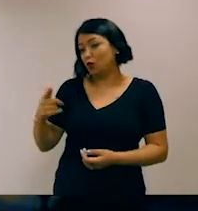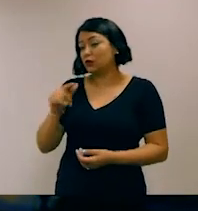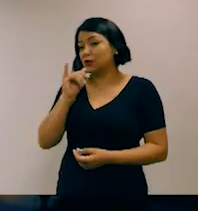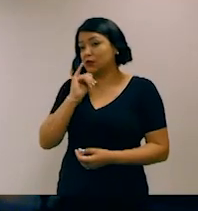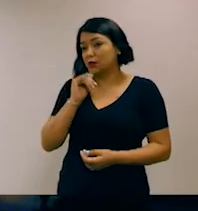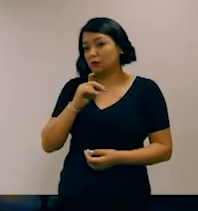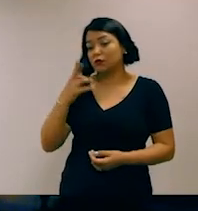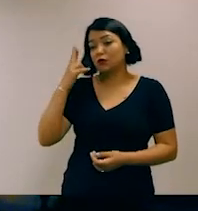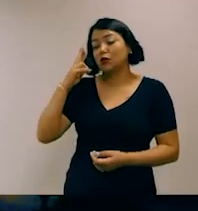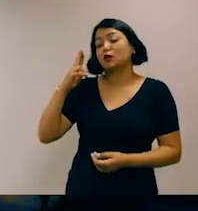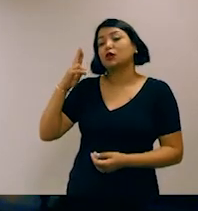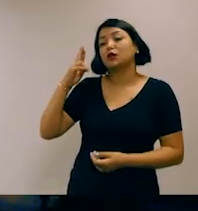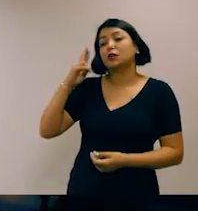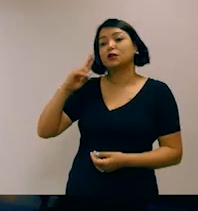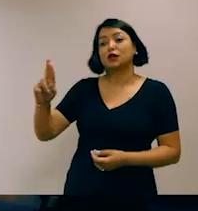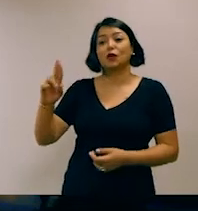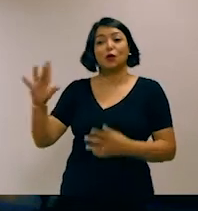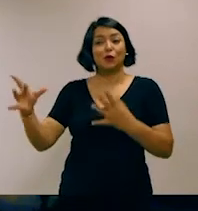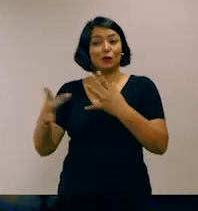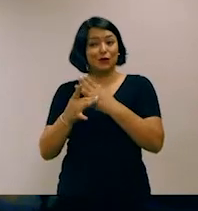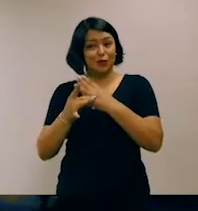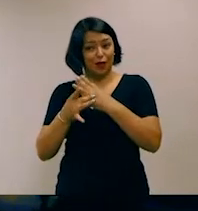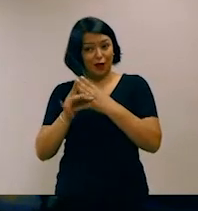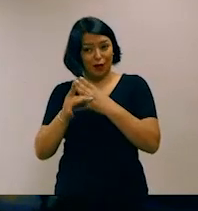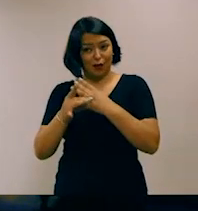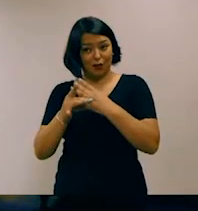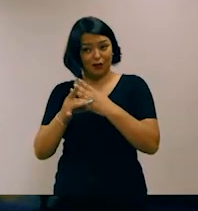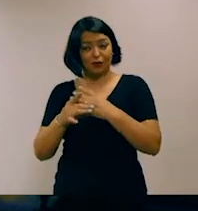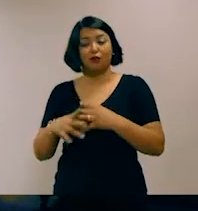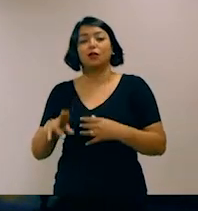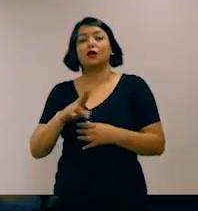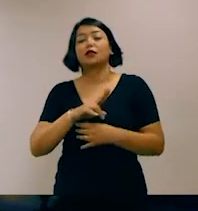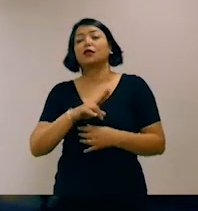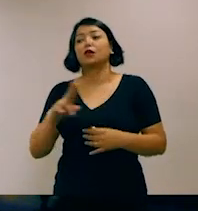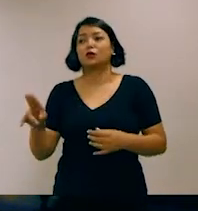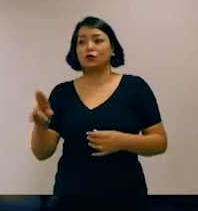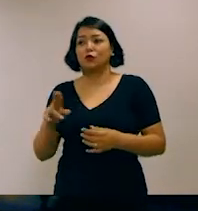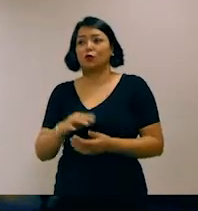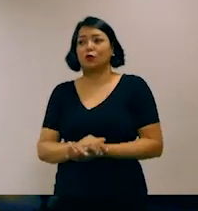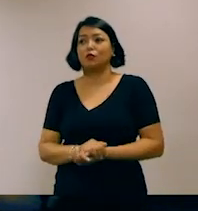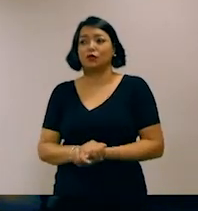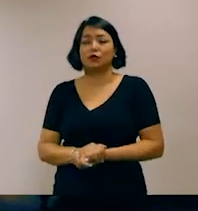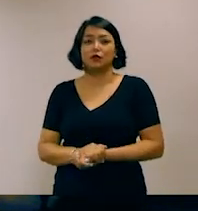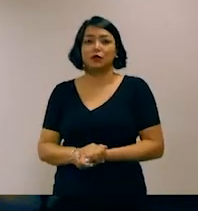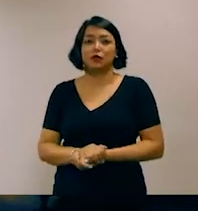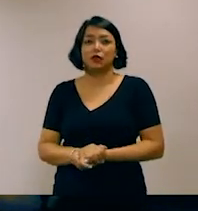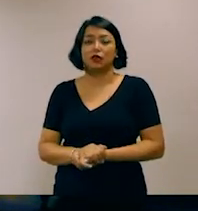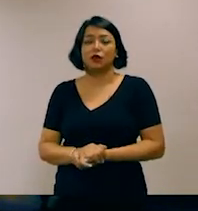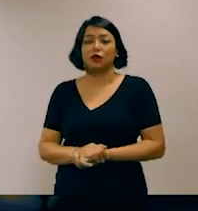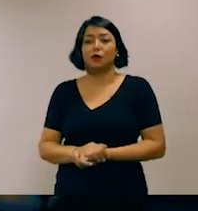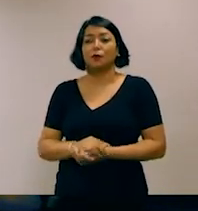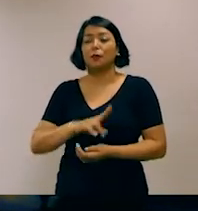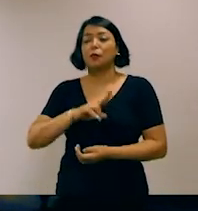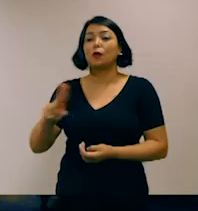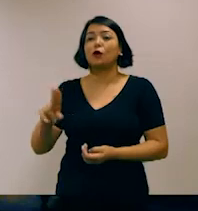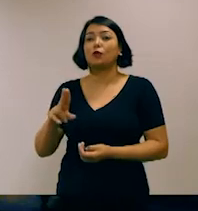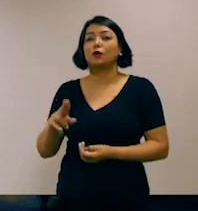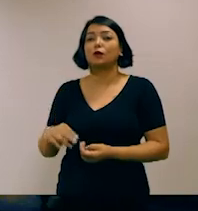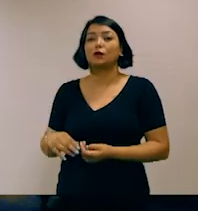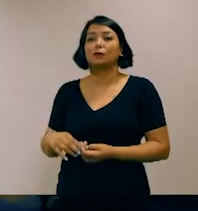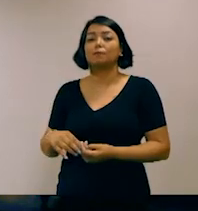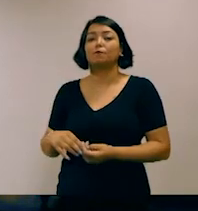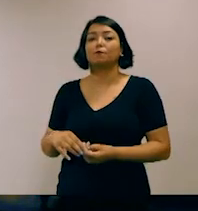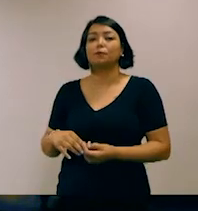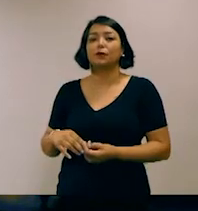Another example is the case of Frodo or Gandalf and Aragorn. If you know the movies of The Lord of the Rings, you know that